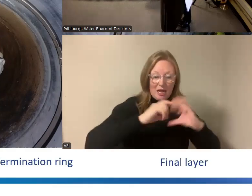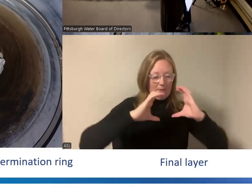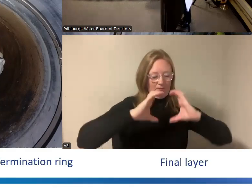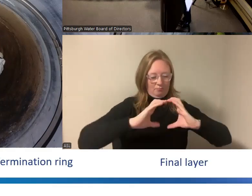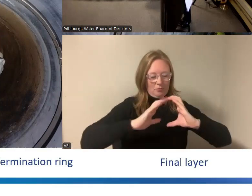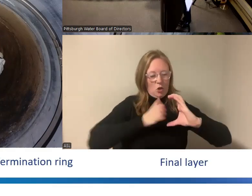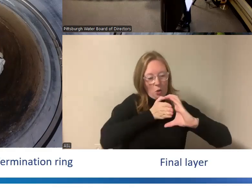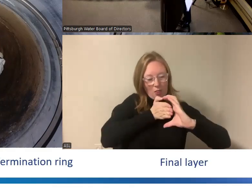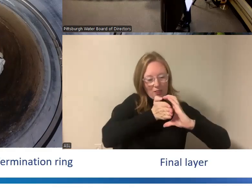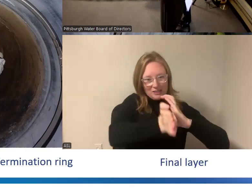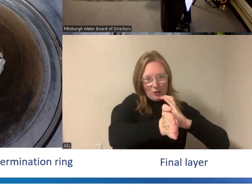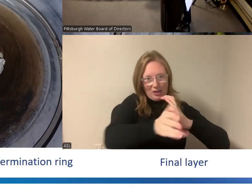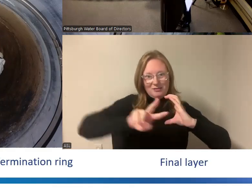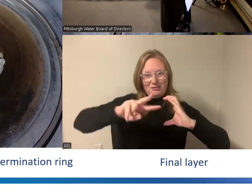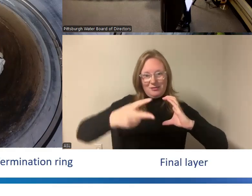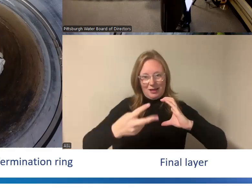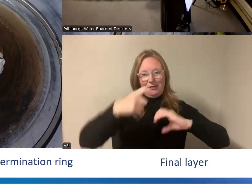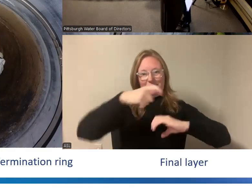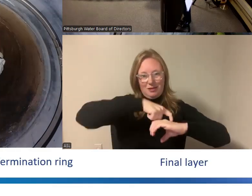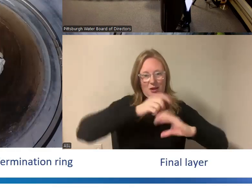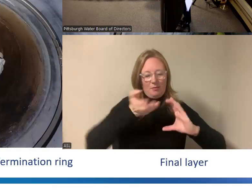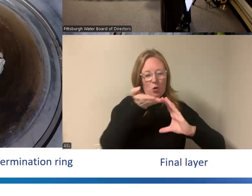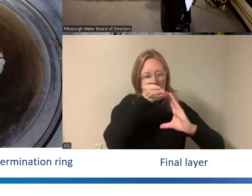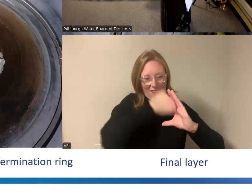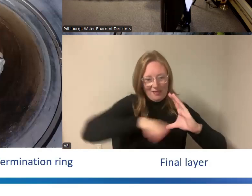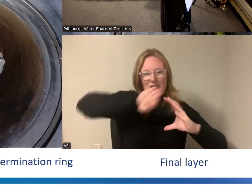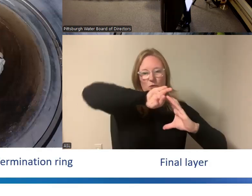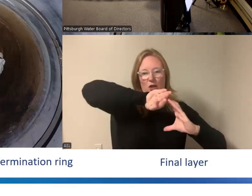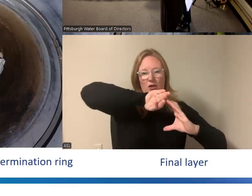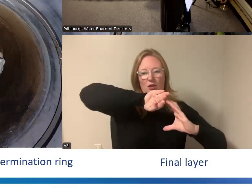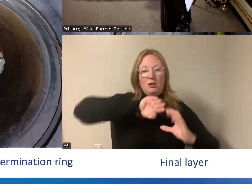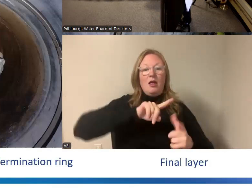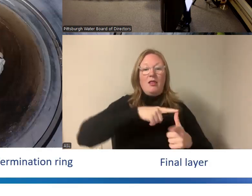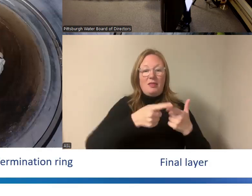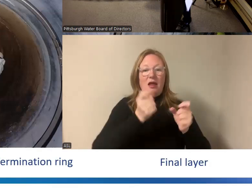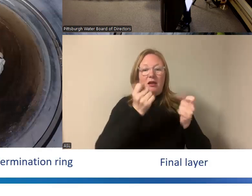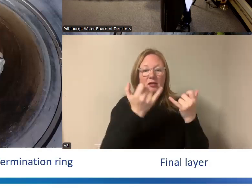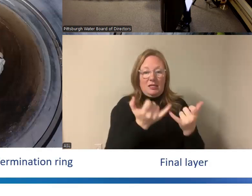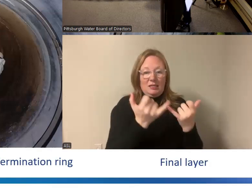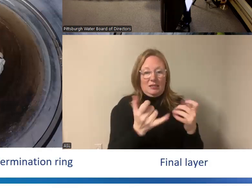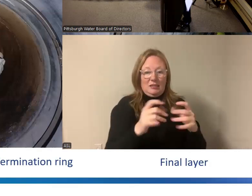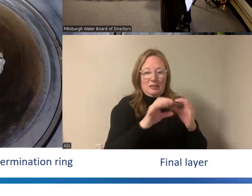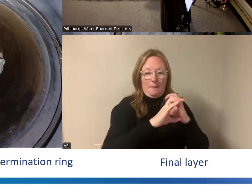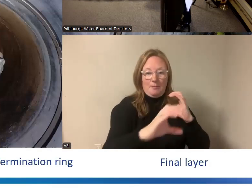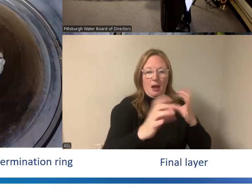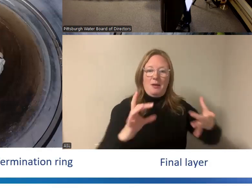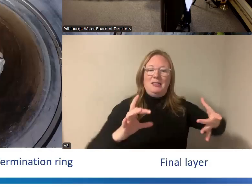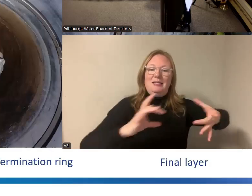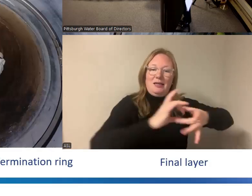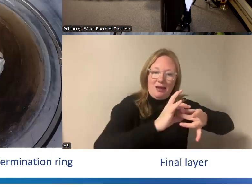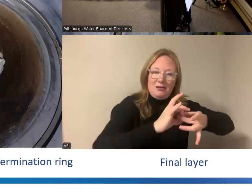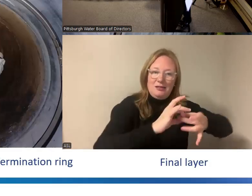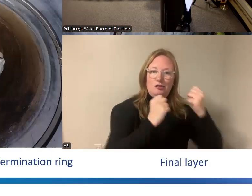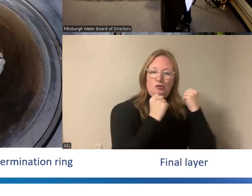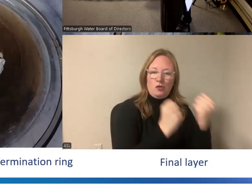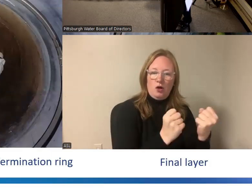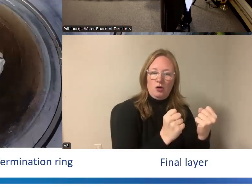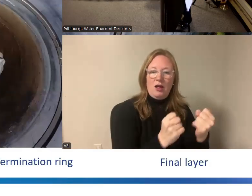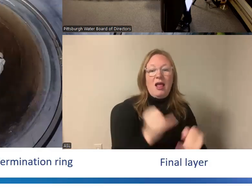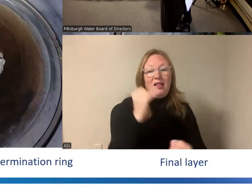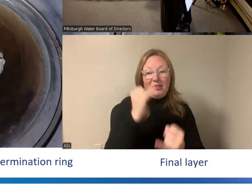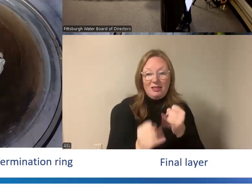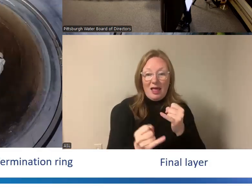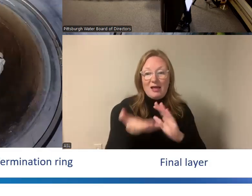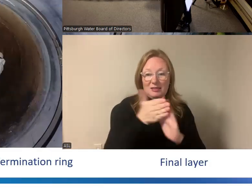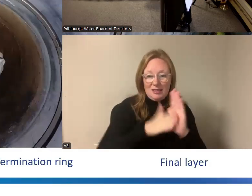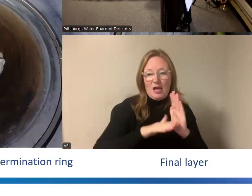rings that allow where each endpoint of the CFRP with the existing pipe is terminated, and then a final layer is